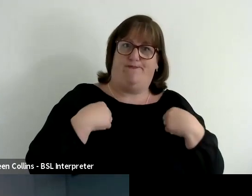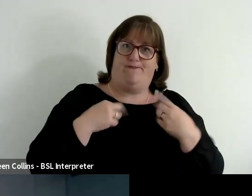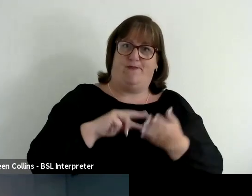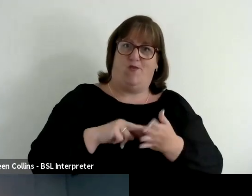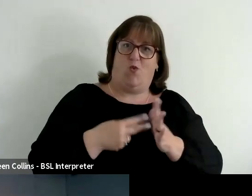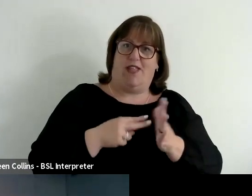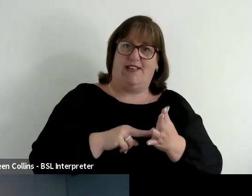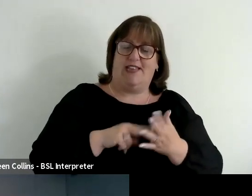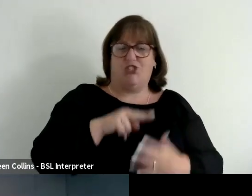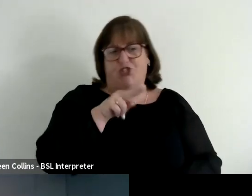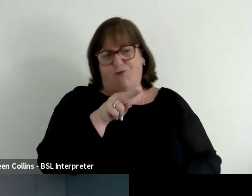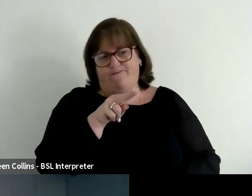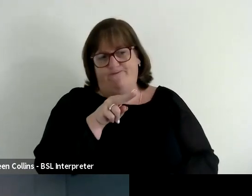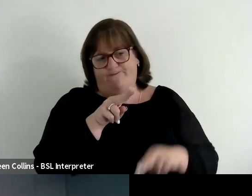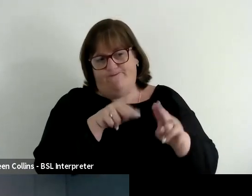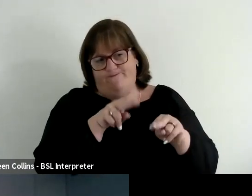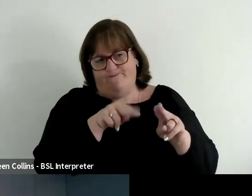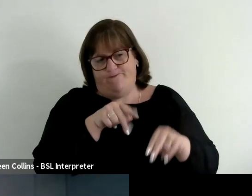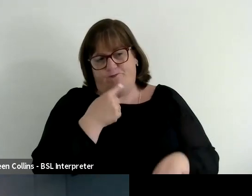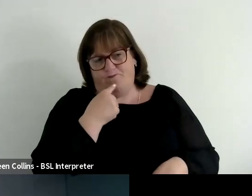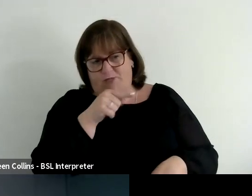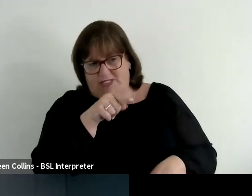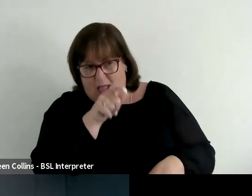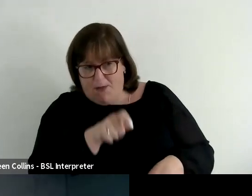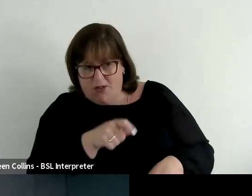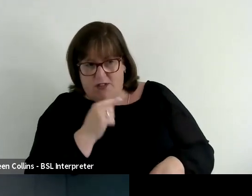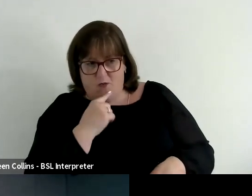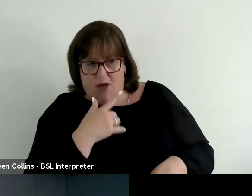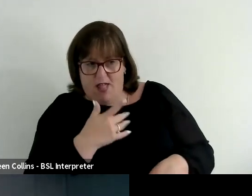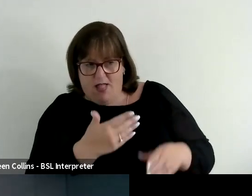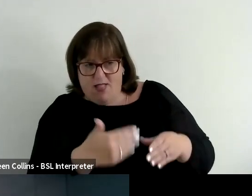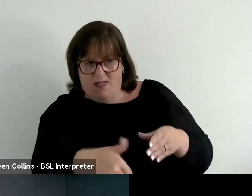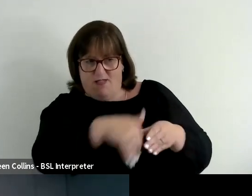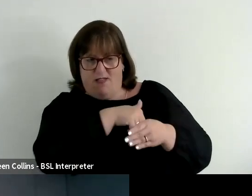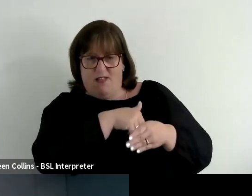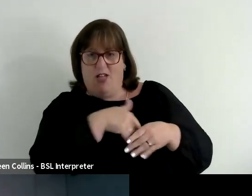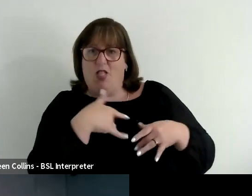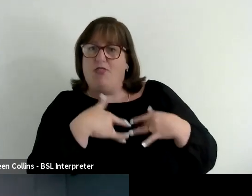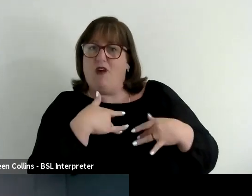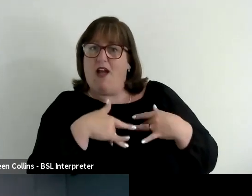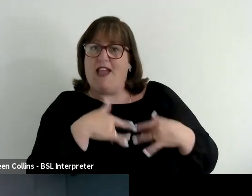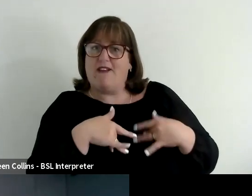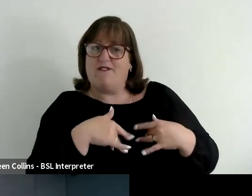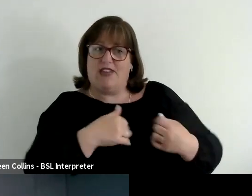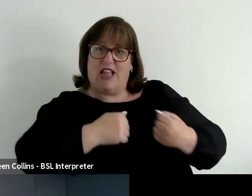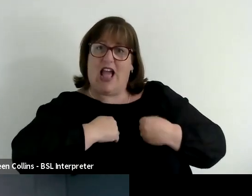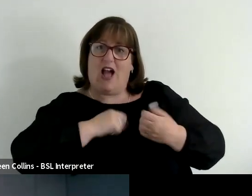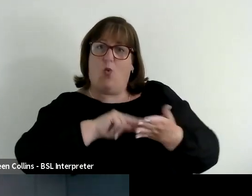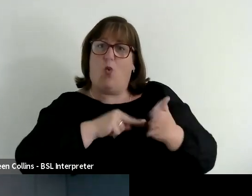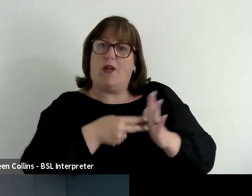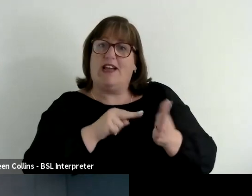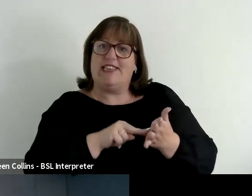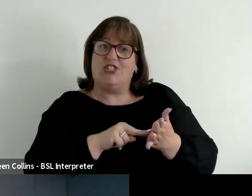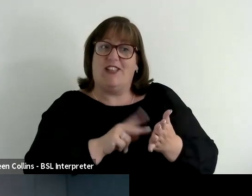see, is this person going to thrive in this organisation? Because actually that's what we're